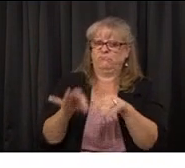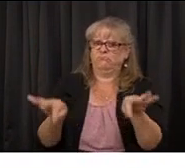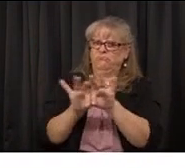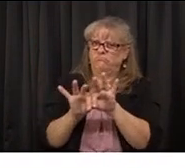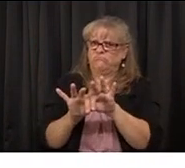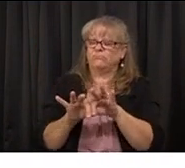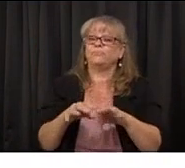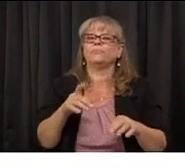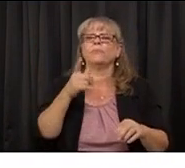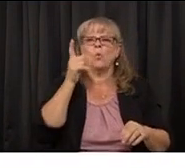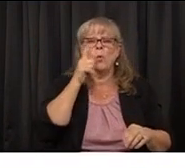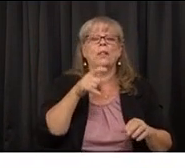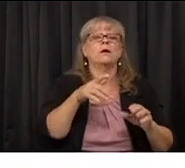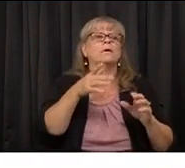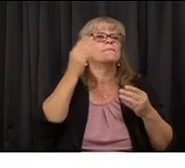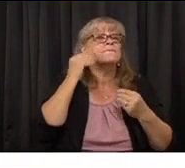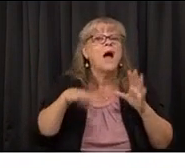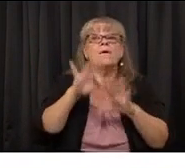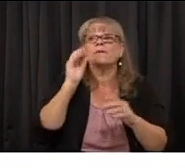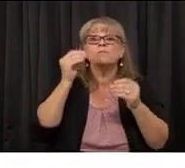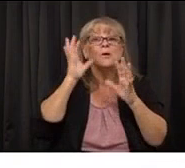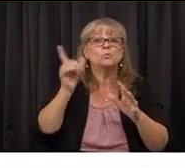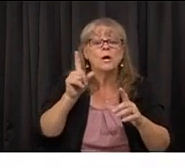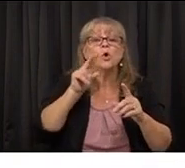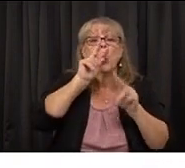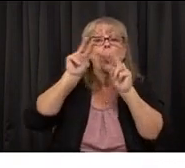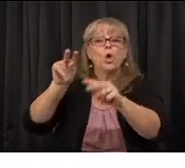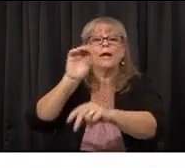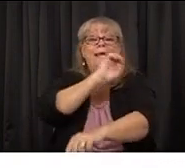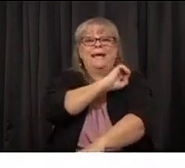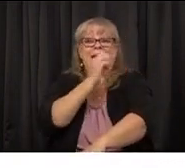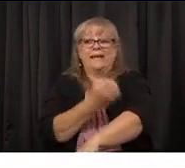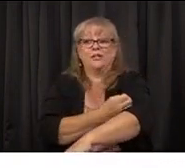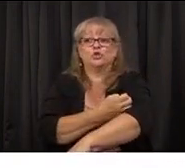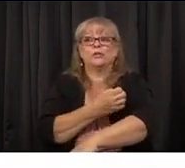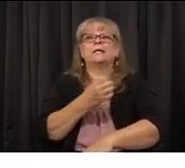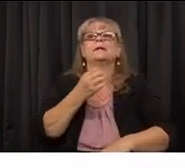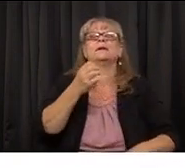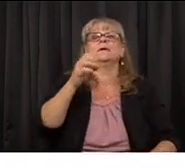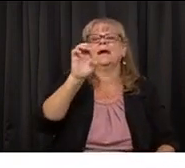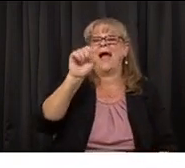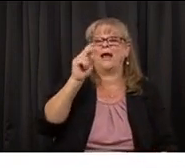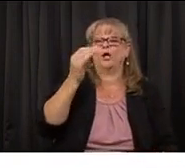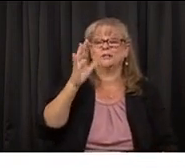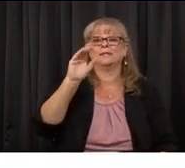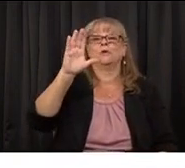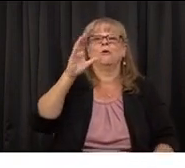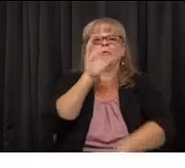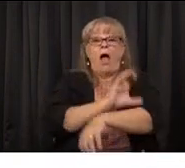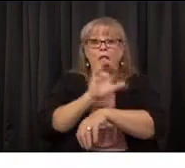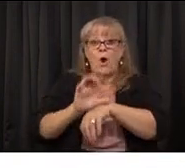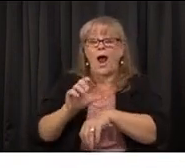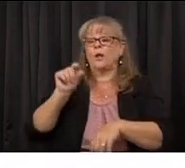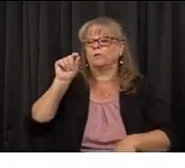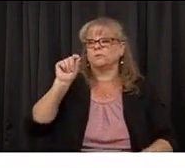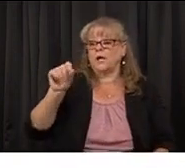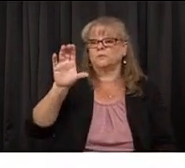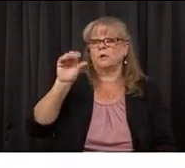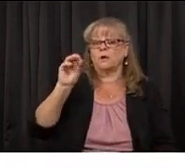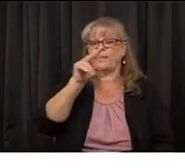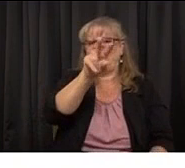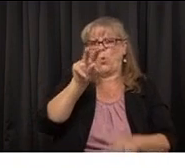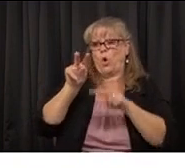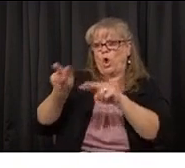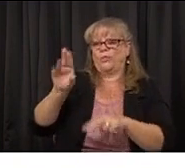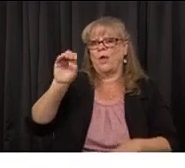EnergizeColorado.com to find more. I want to thank Andy Rugg, Jordan Monk, Gary Schlatter, and all the marketplace volunteers who've made